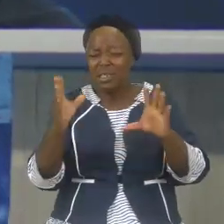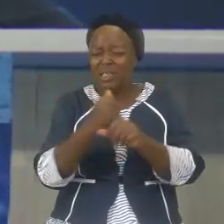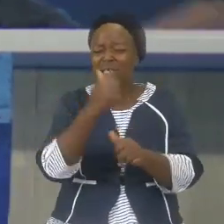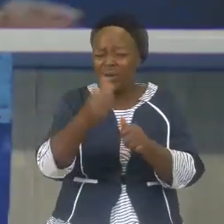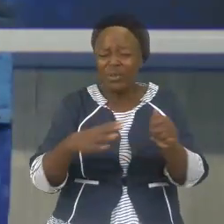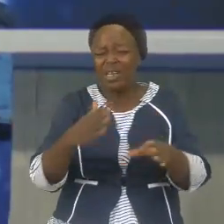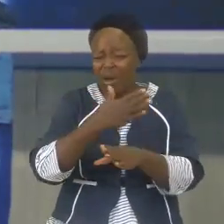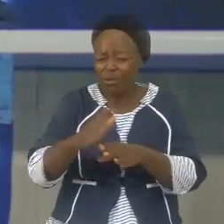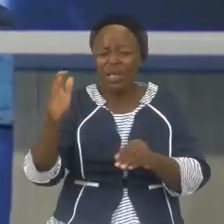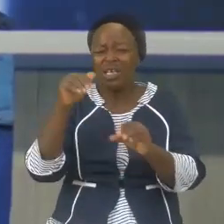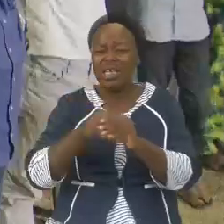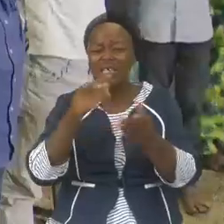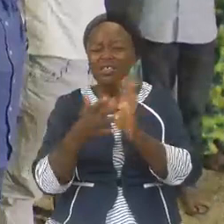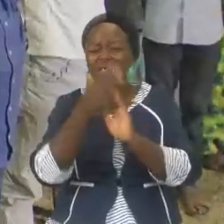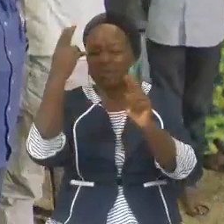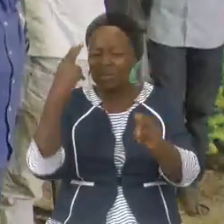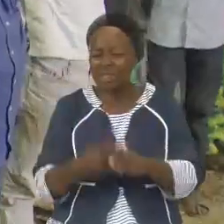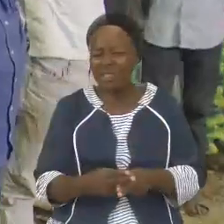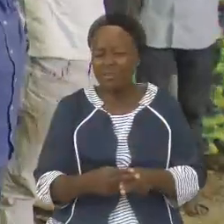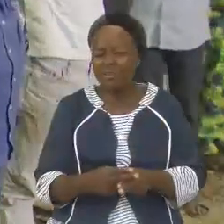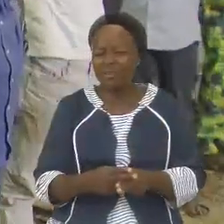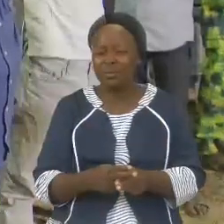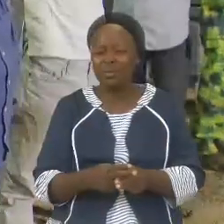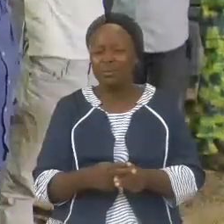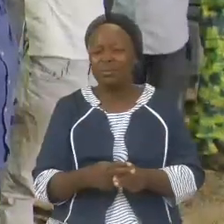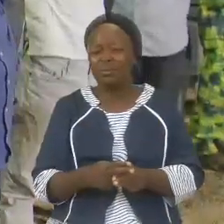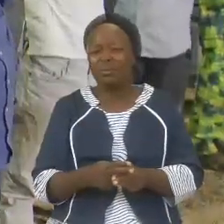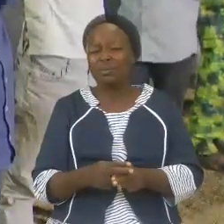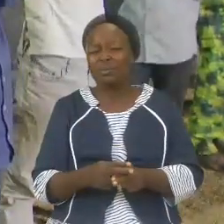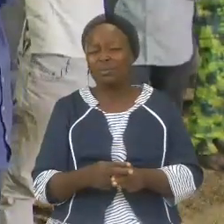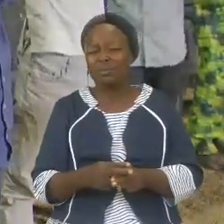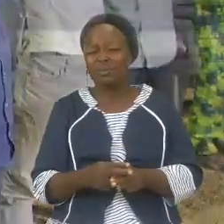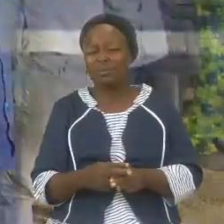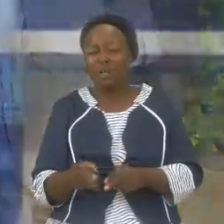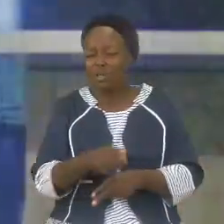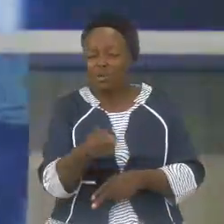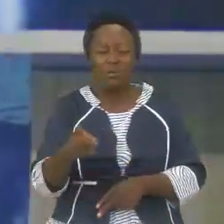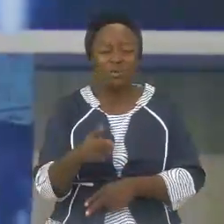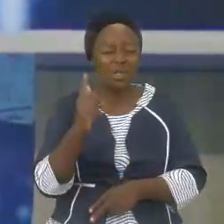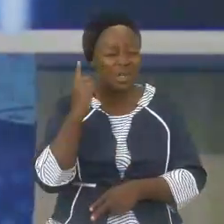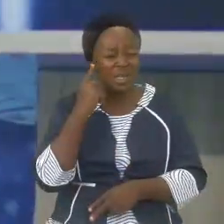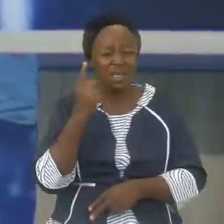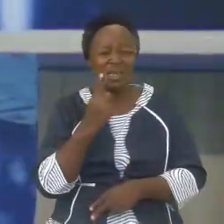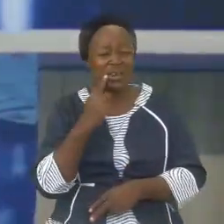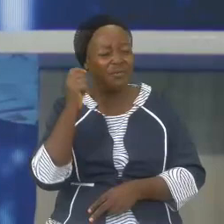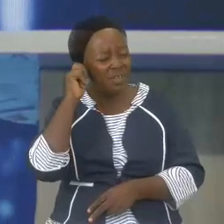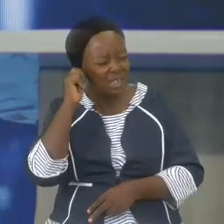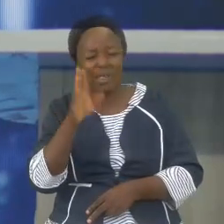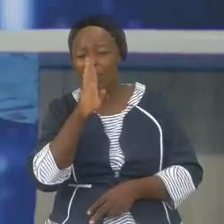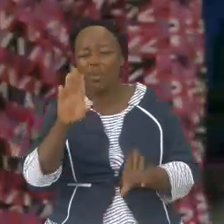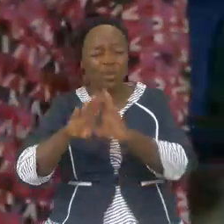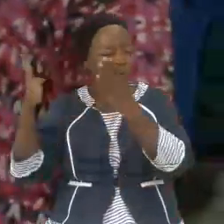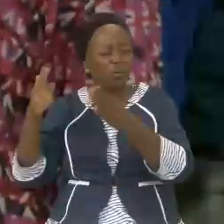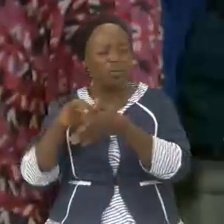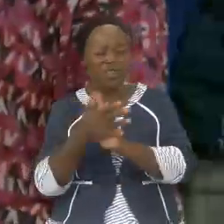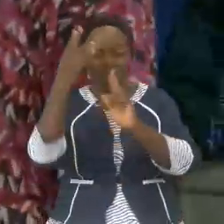away in Jesus' name. Those deaf ears be opened in Jesus'